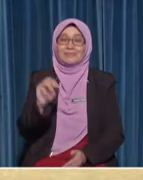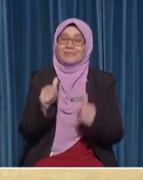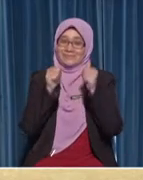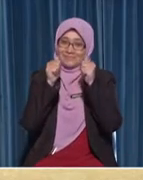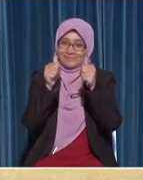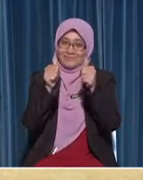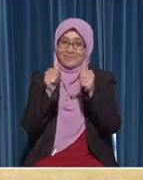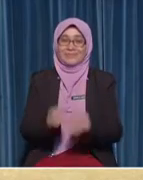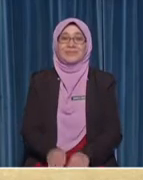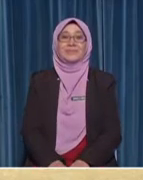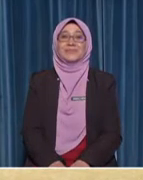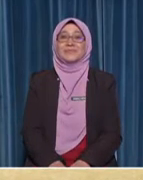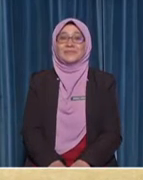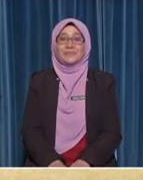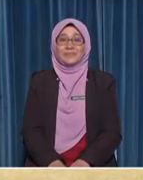Marvelous.